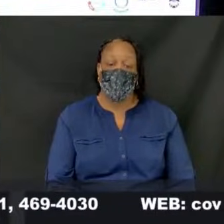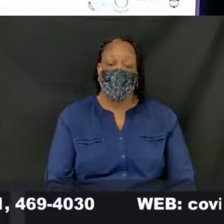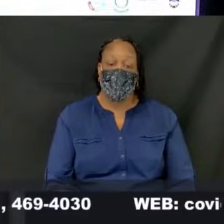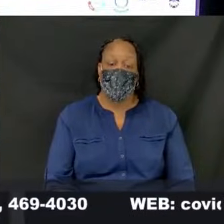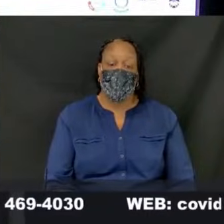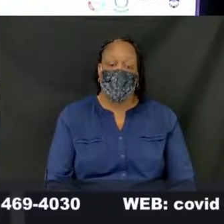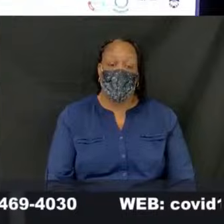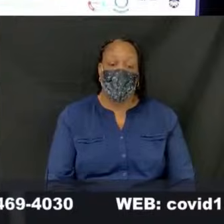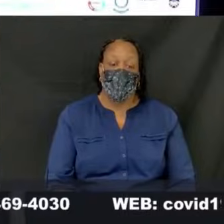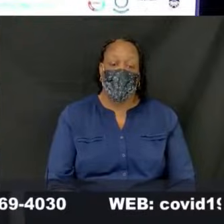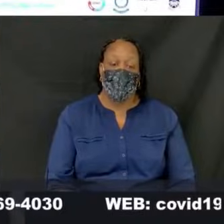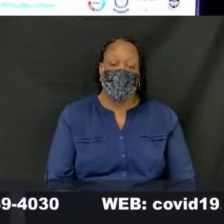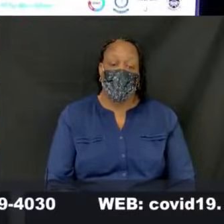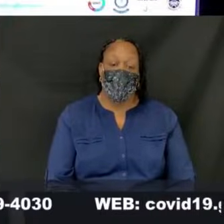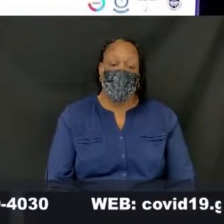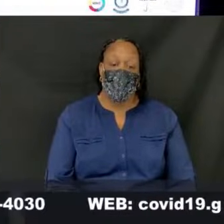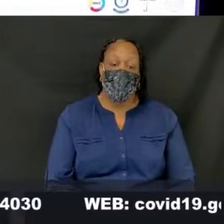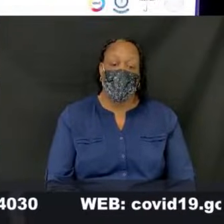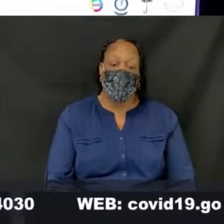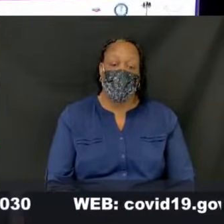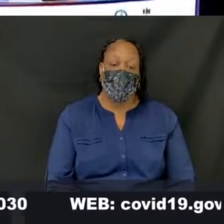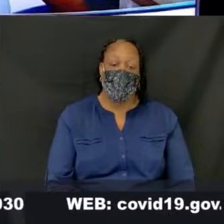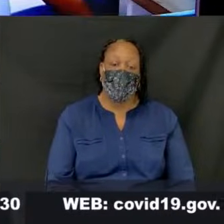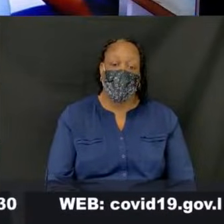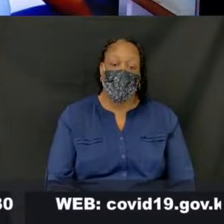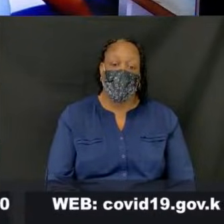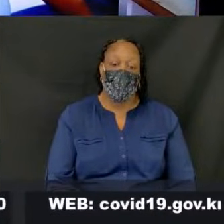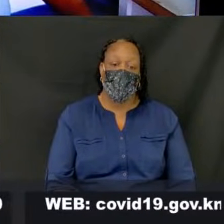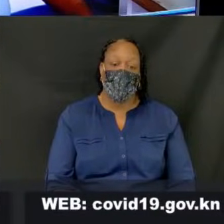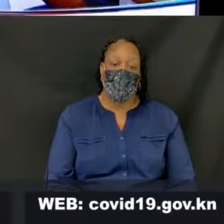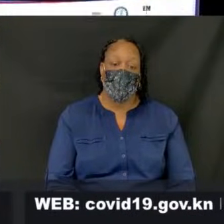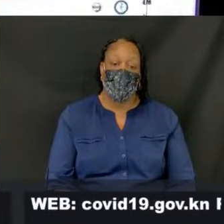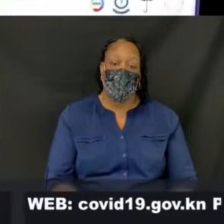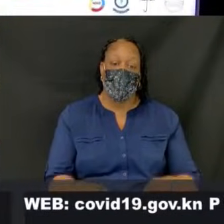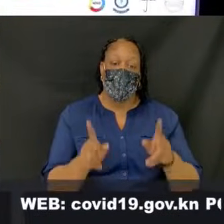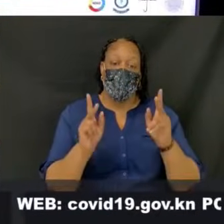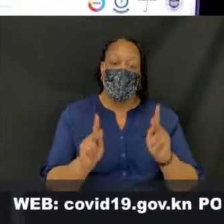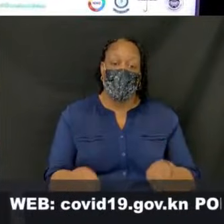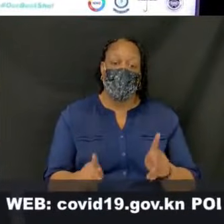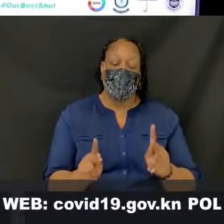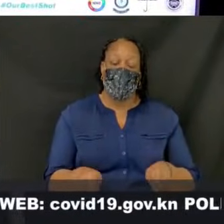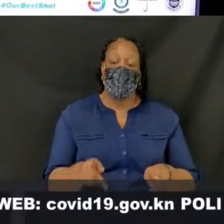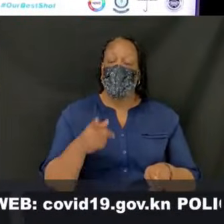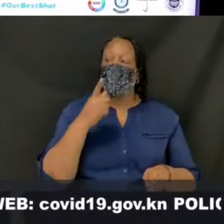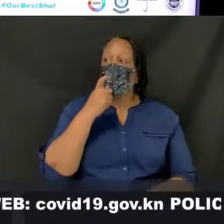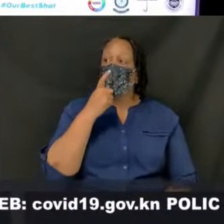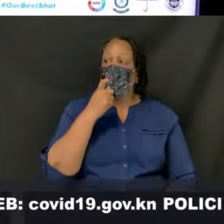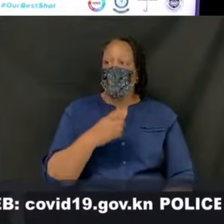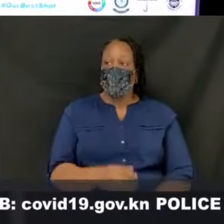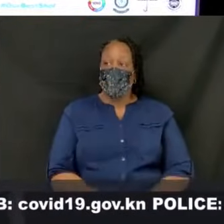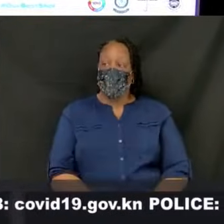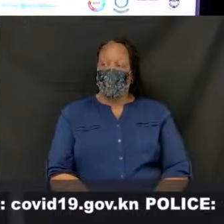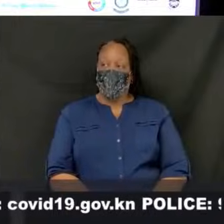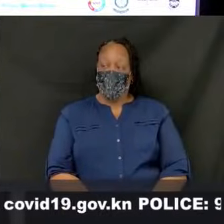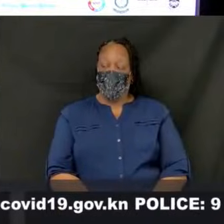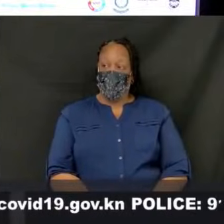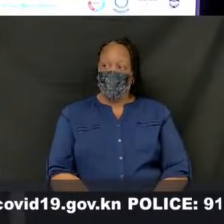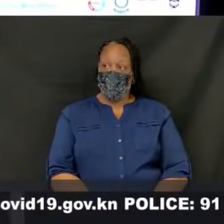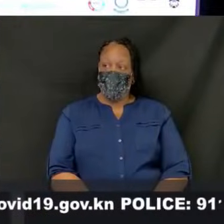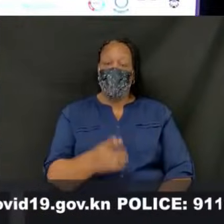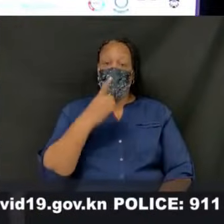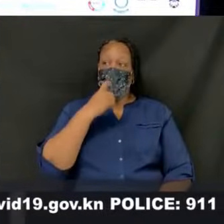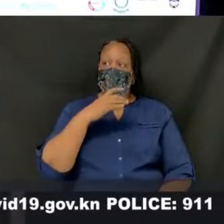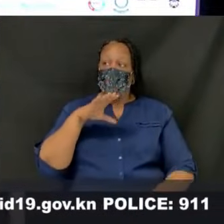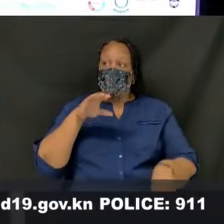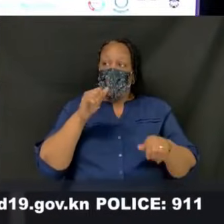This next question: should persons that had to quarantine 28 days because of whatever